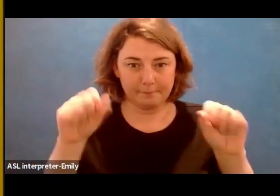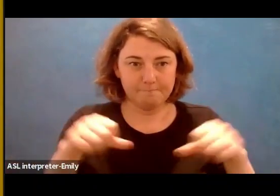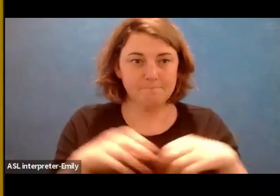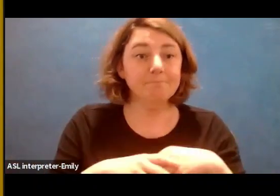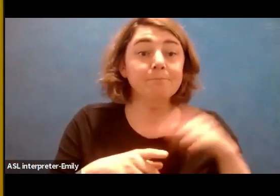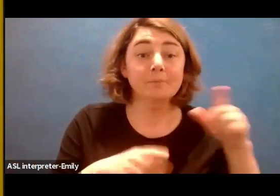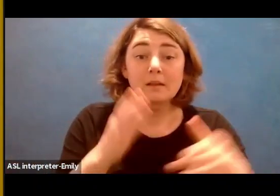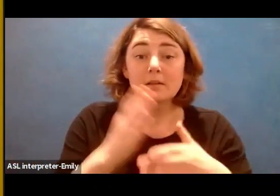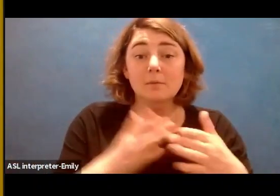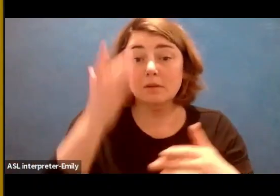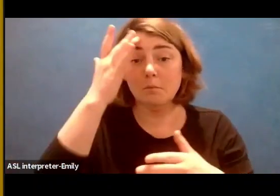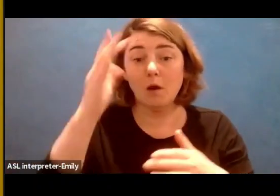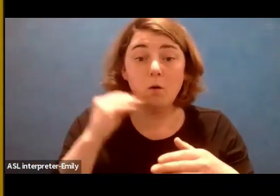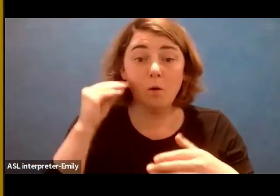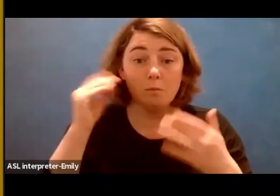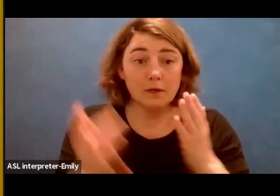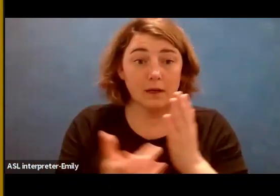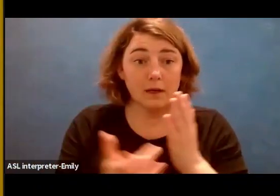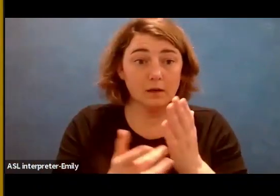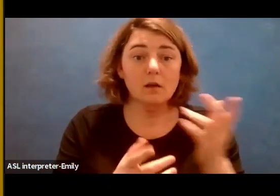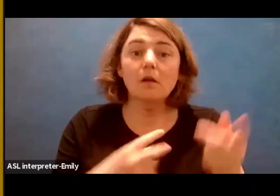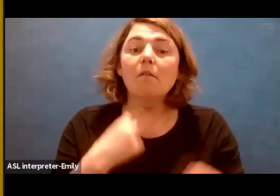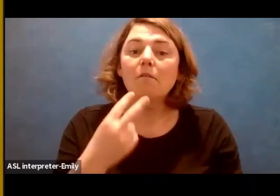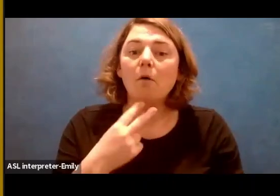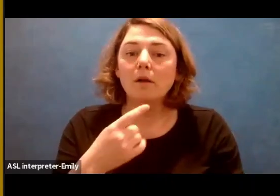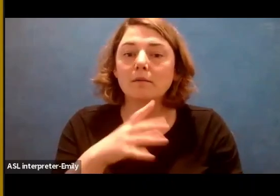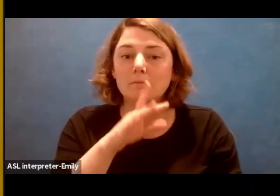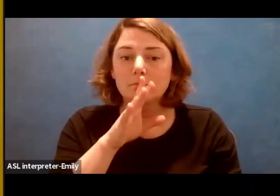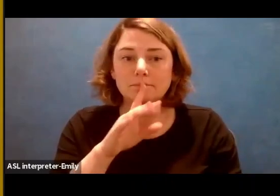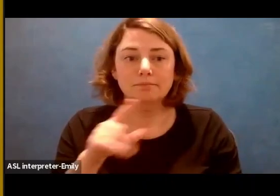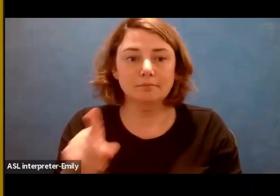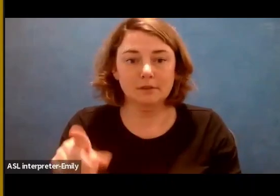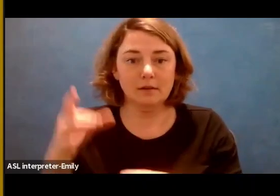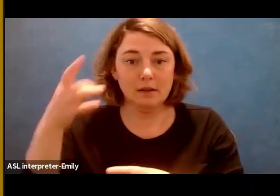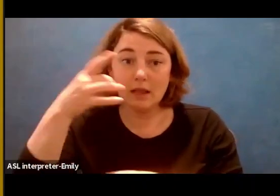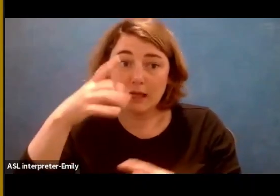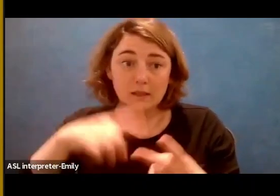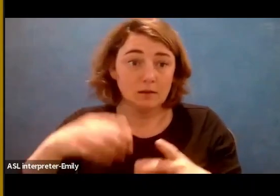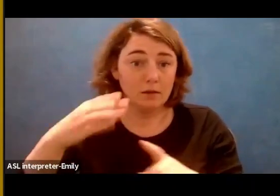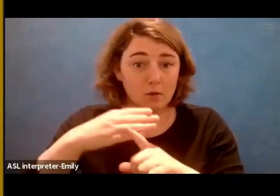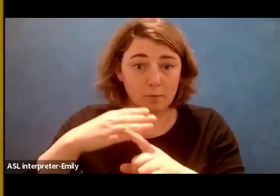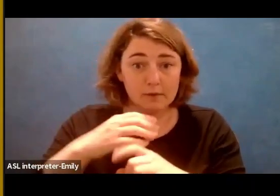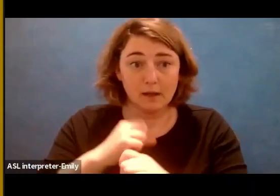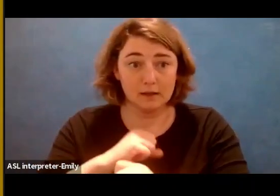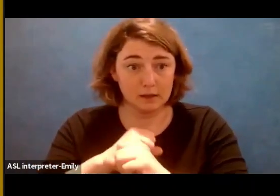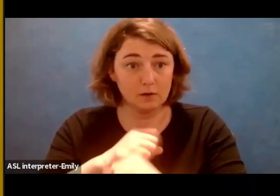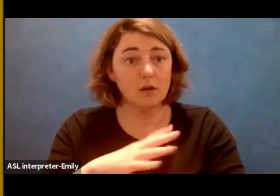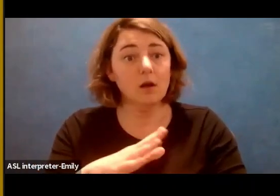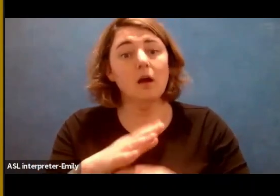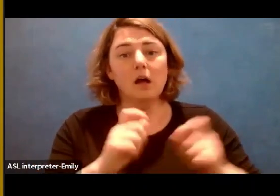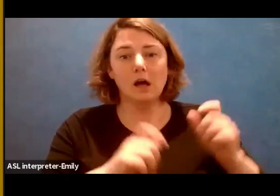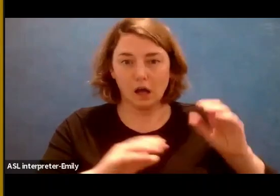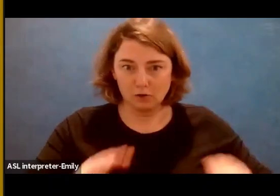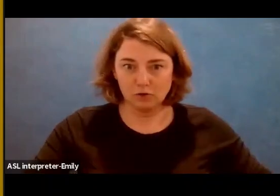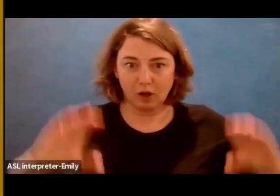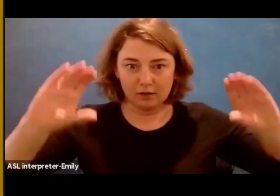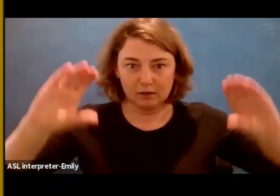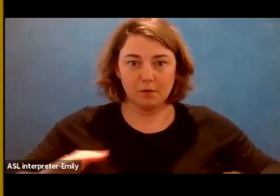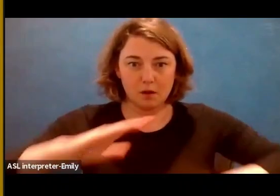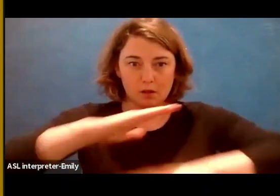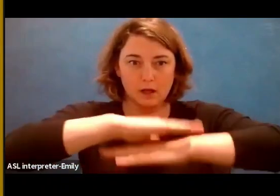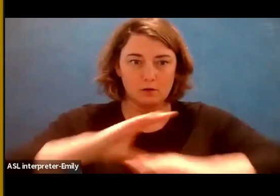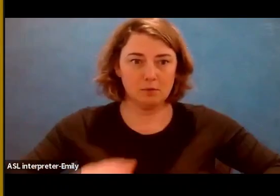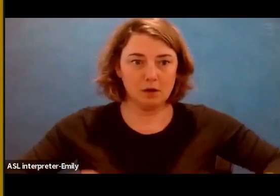Some of the smart home technology, like we talked about, voice-activated lights, thermostats, security, adjustable countertops,